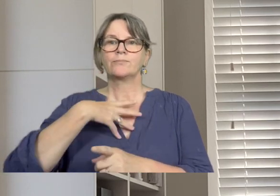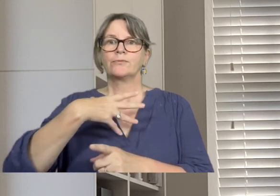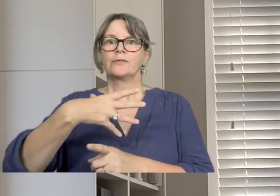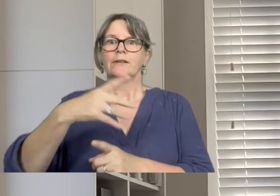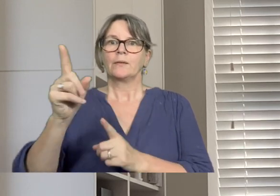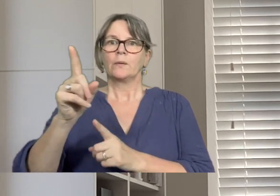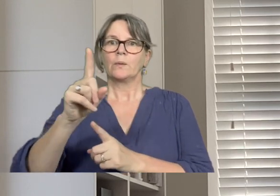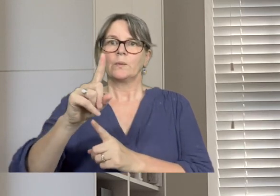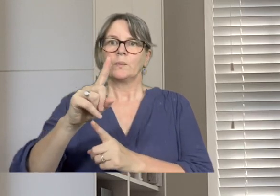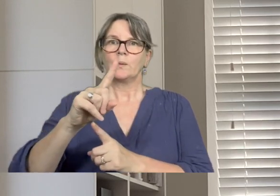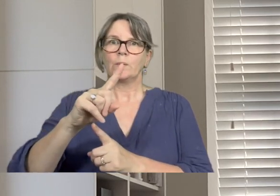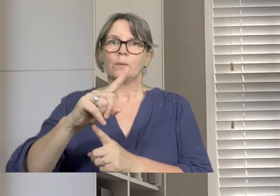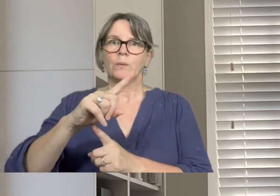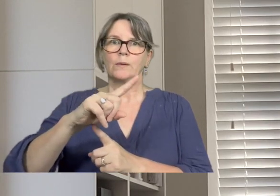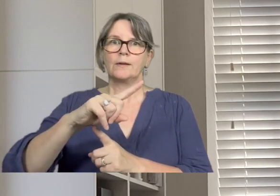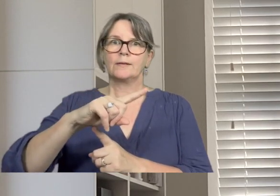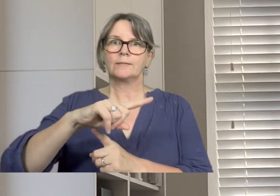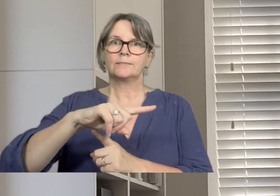going to take a breath in.